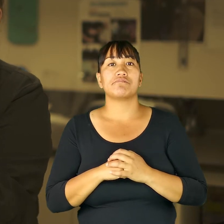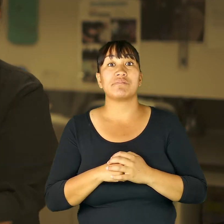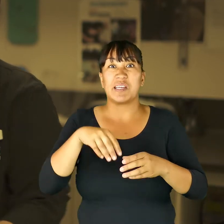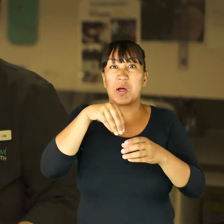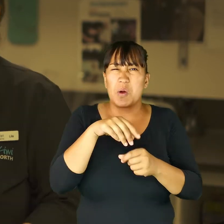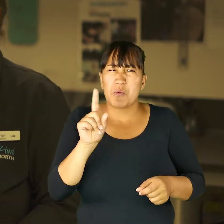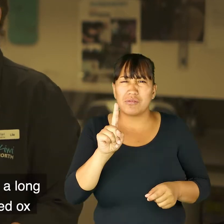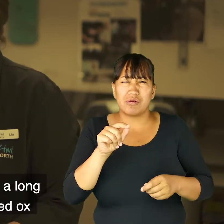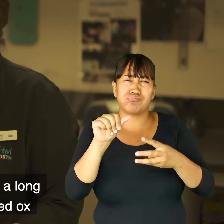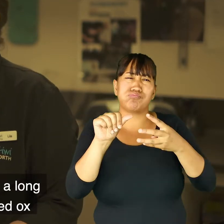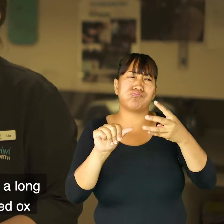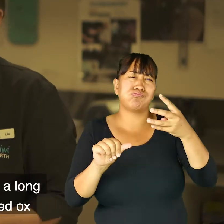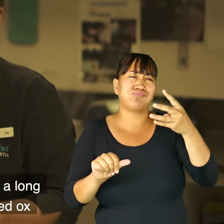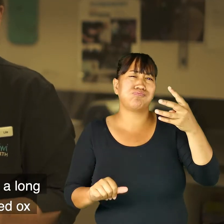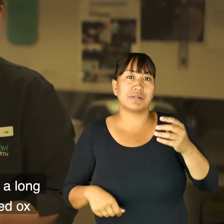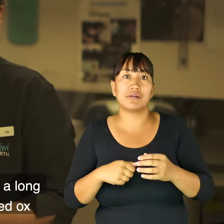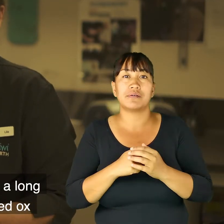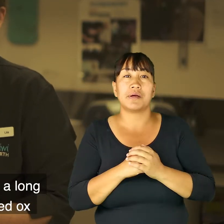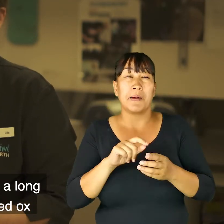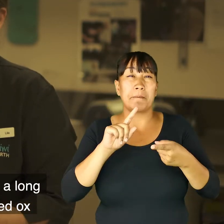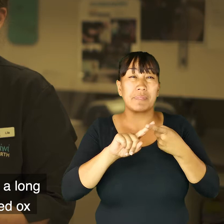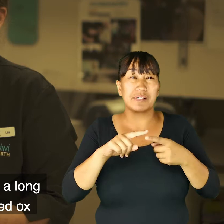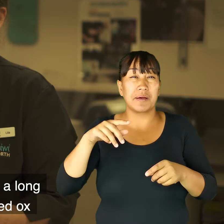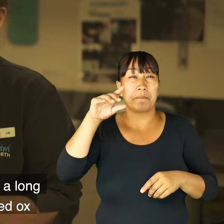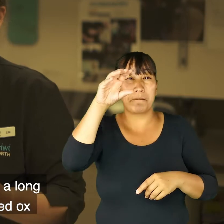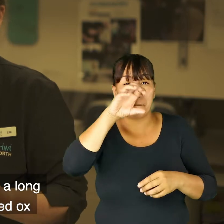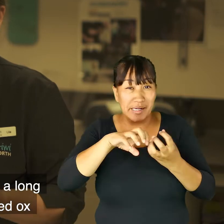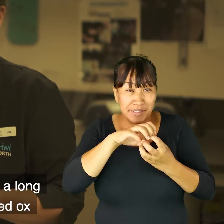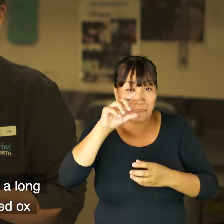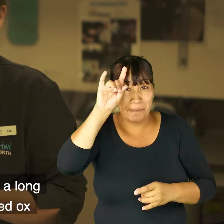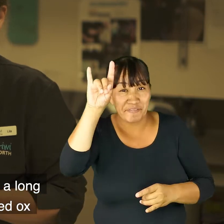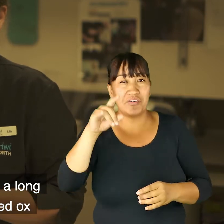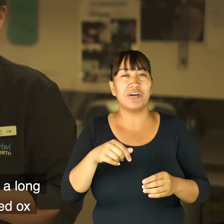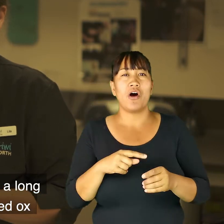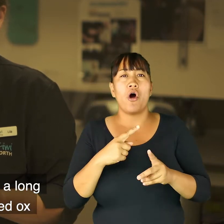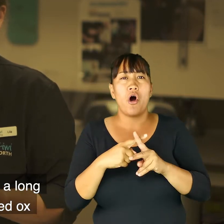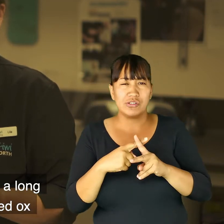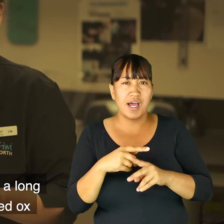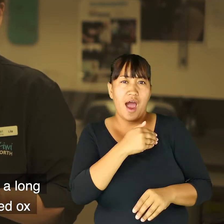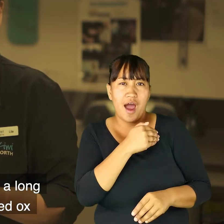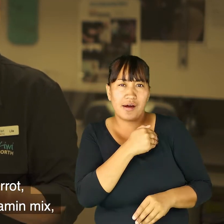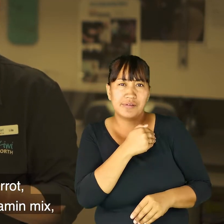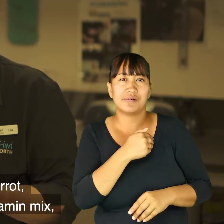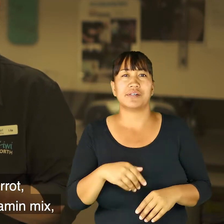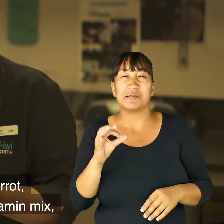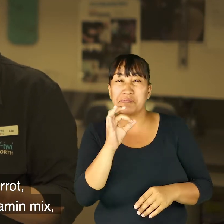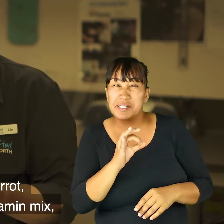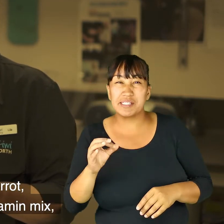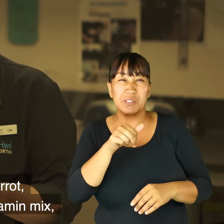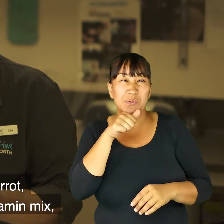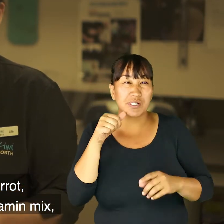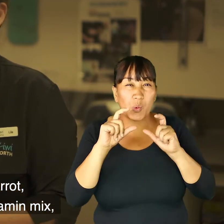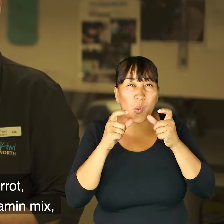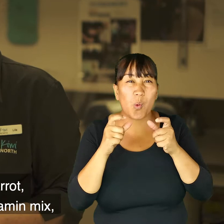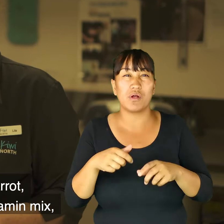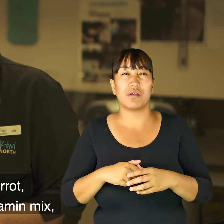them is a long list: minced beef, minced ox heart, peas, sweet corn,